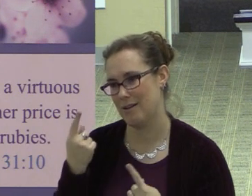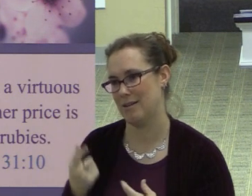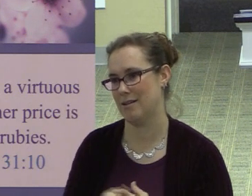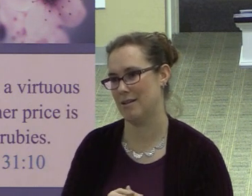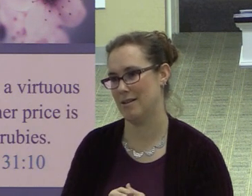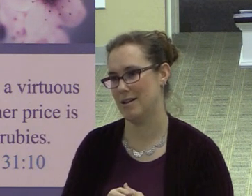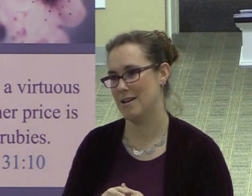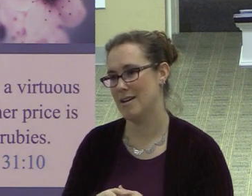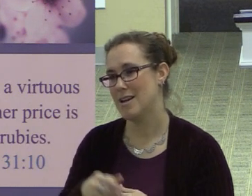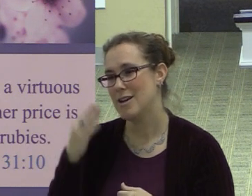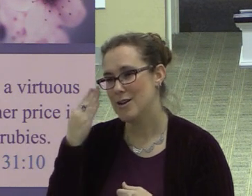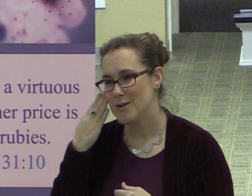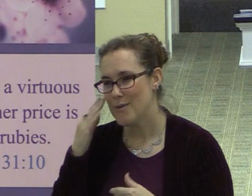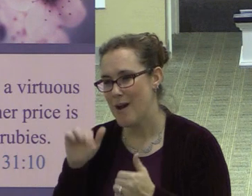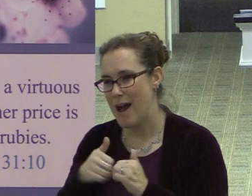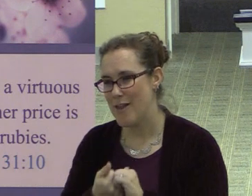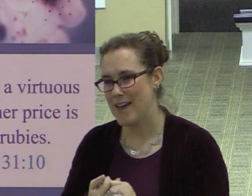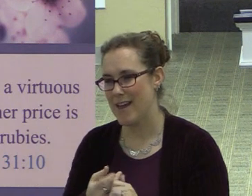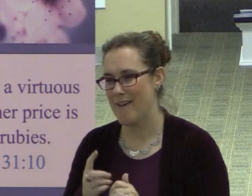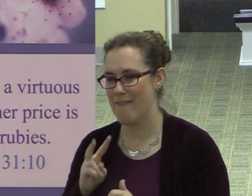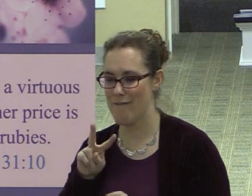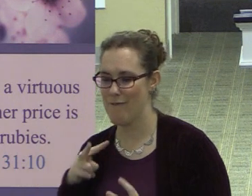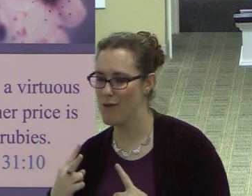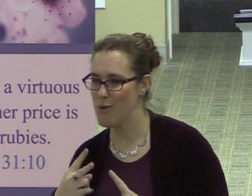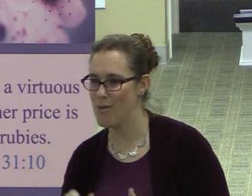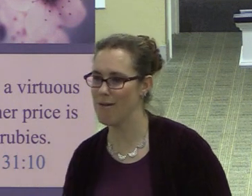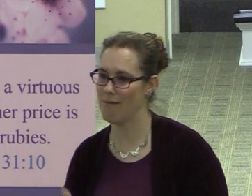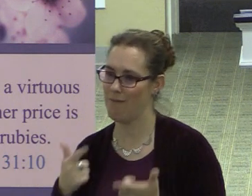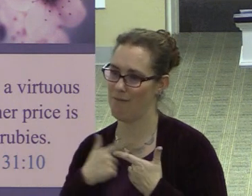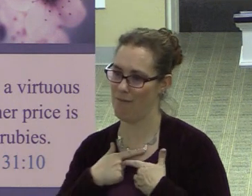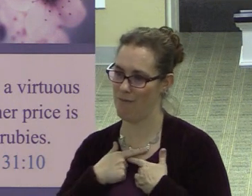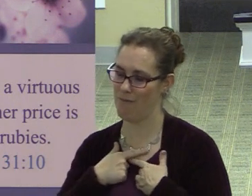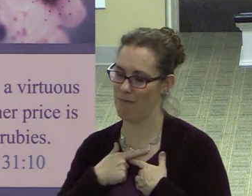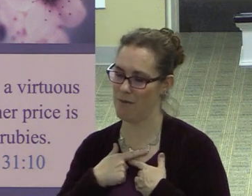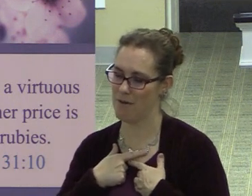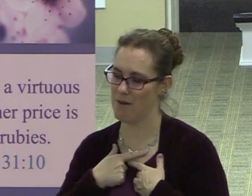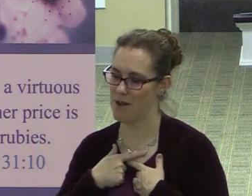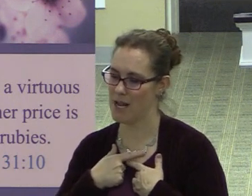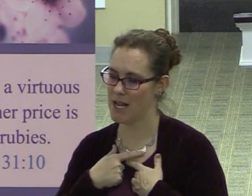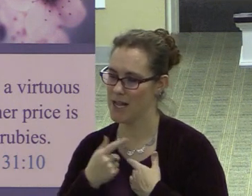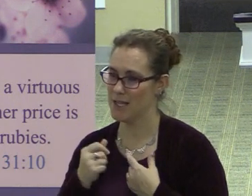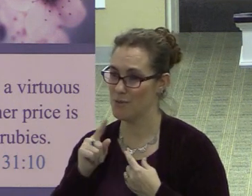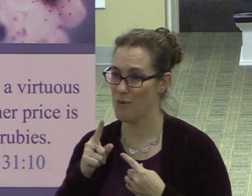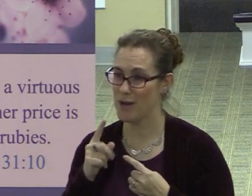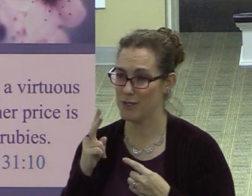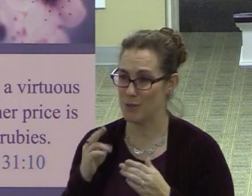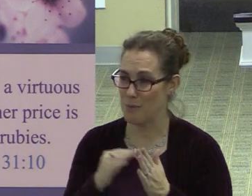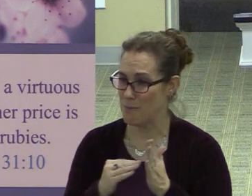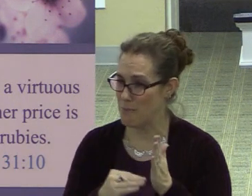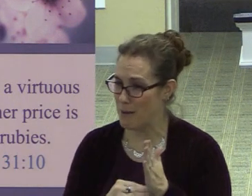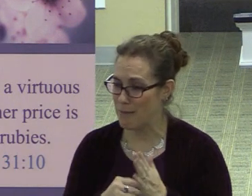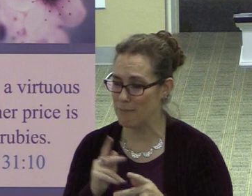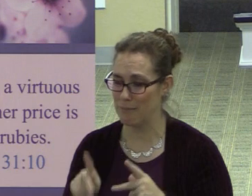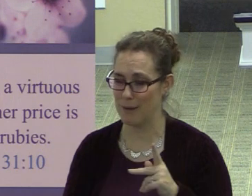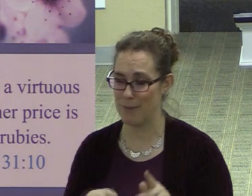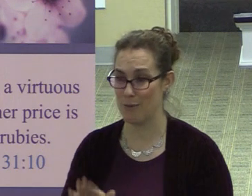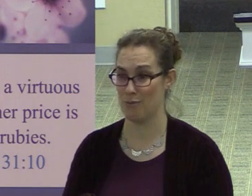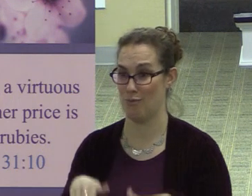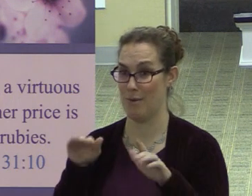He knew exactly how they viewed life. He knew this is 1 to 2 million people who grew up in